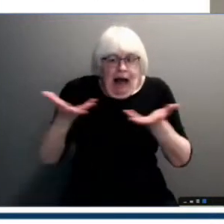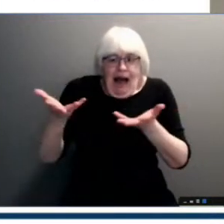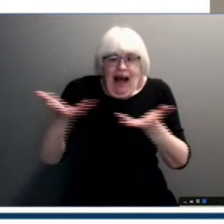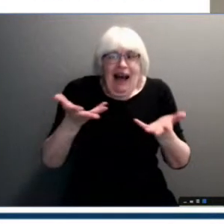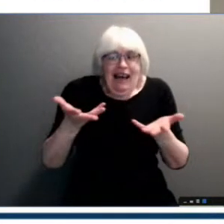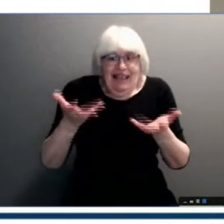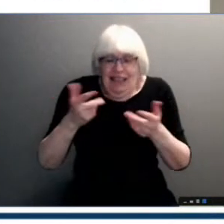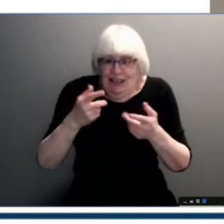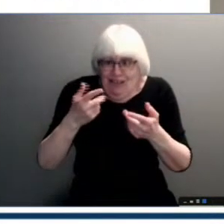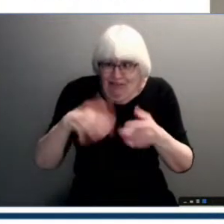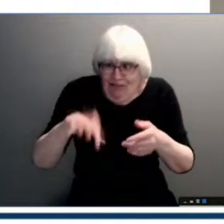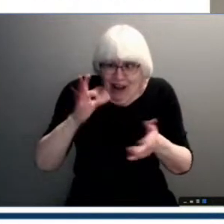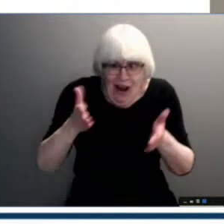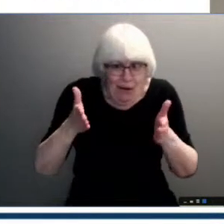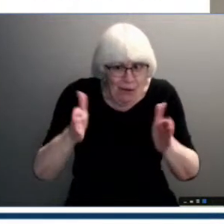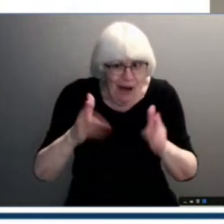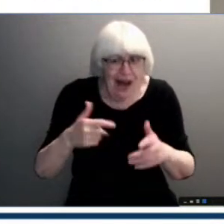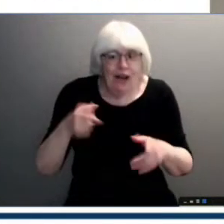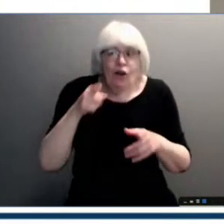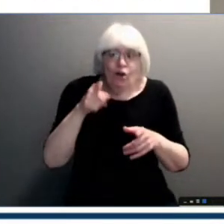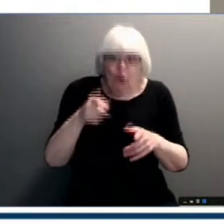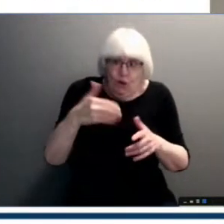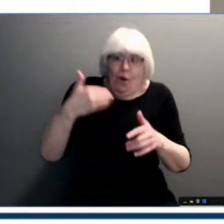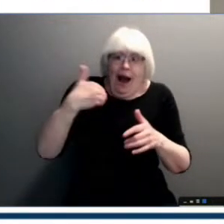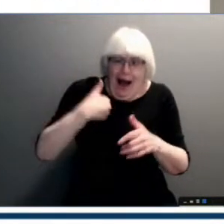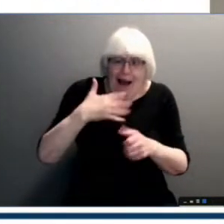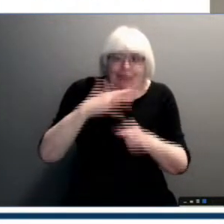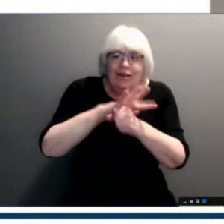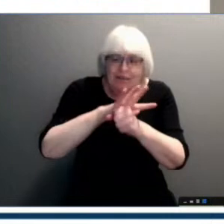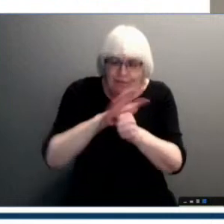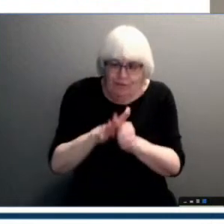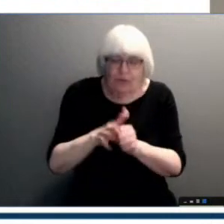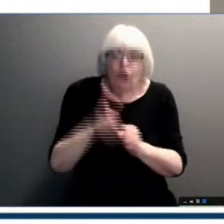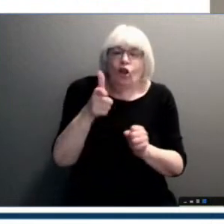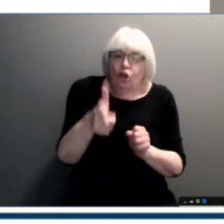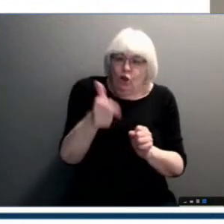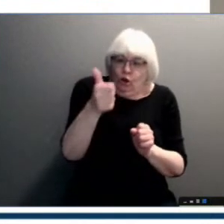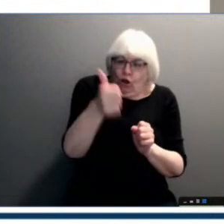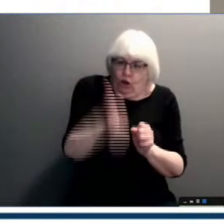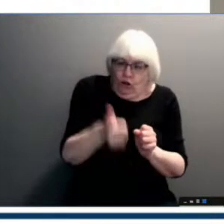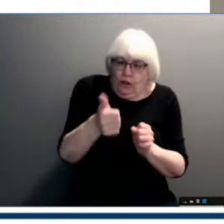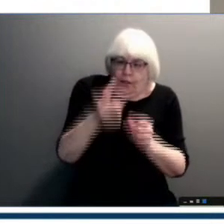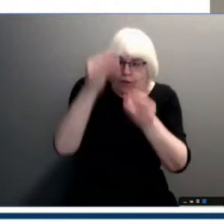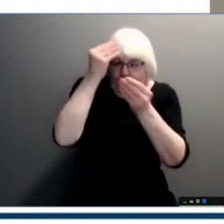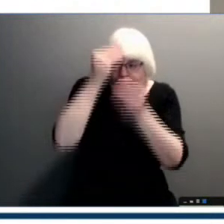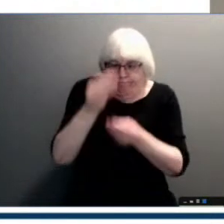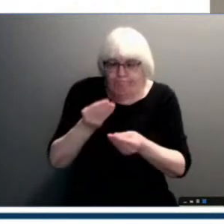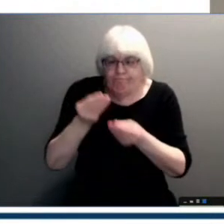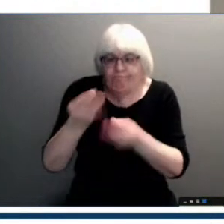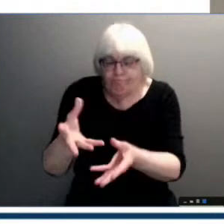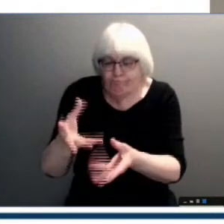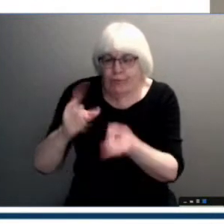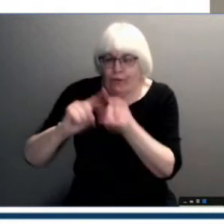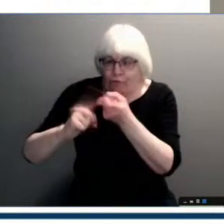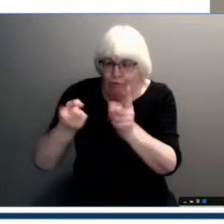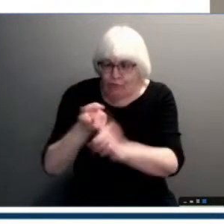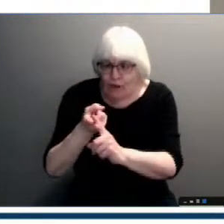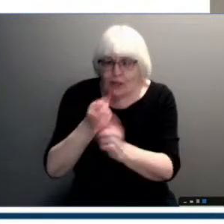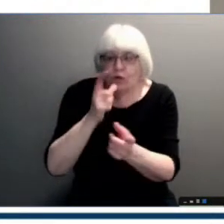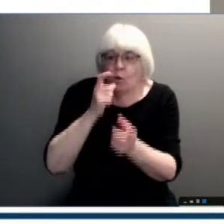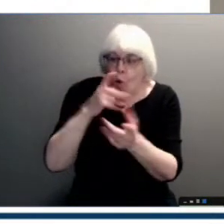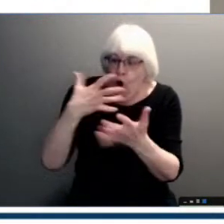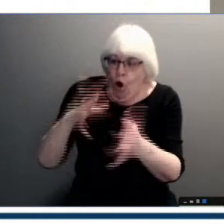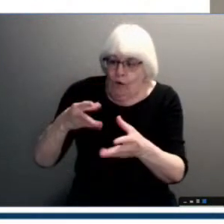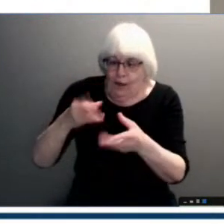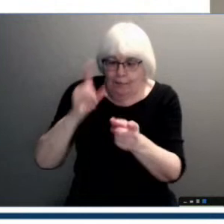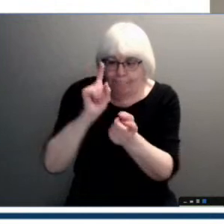identify and notify all of your close contacts. And a close contact is anyone who's been exposed to someone who has tested positive